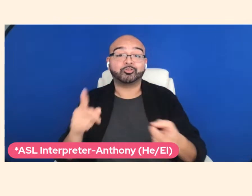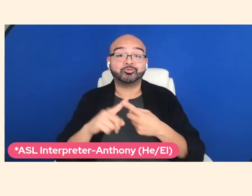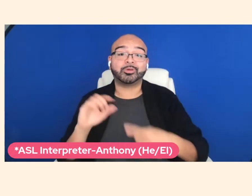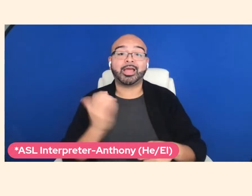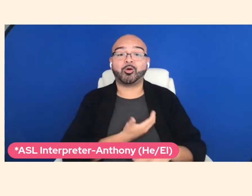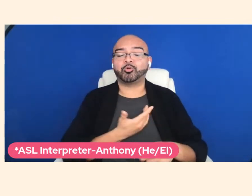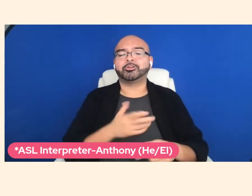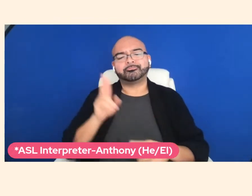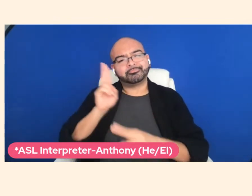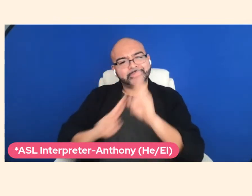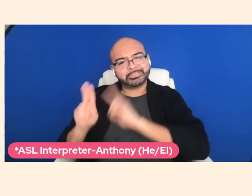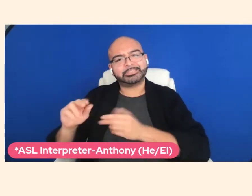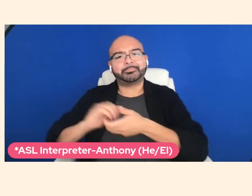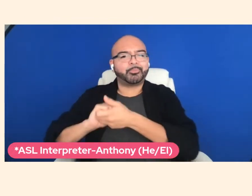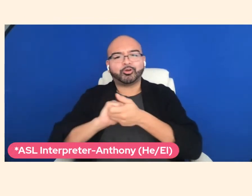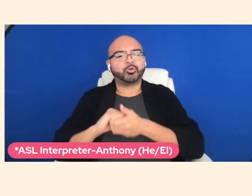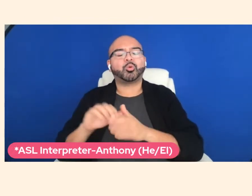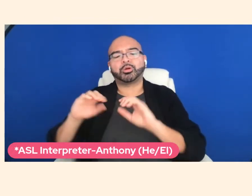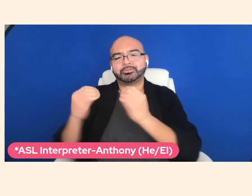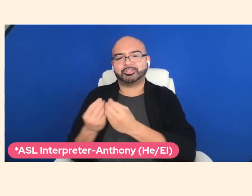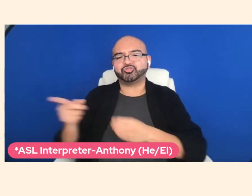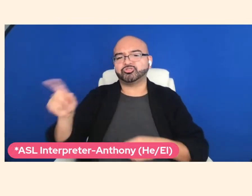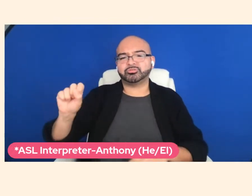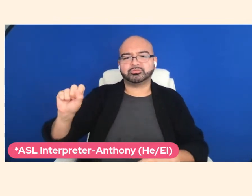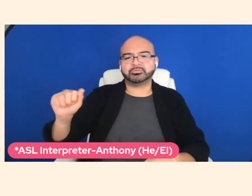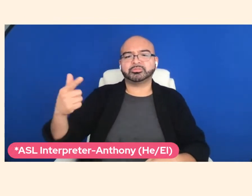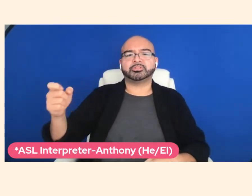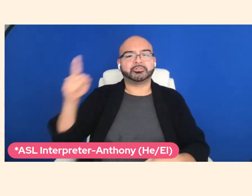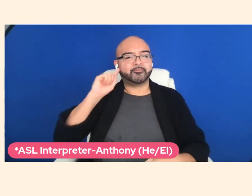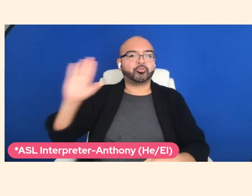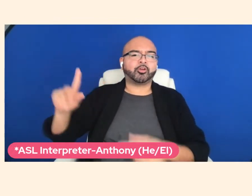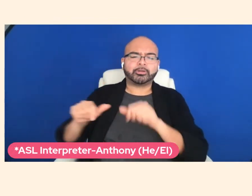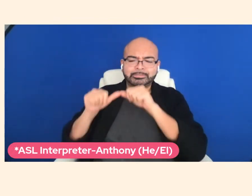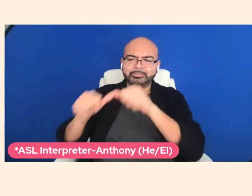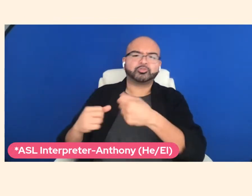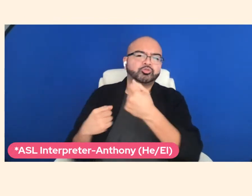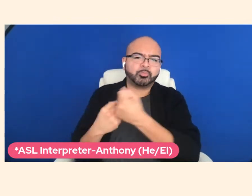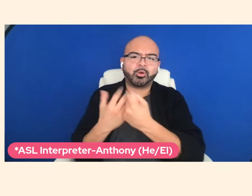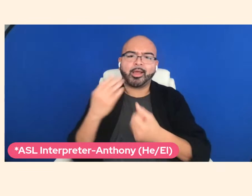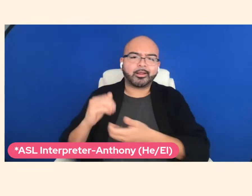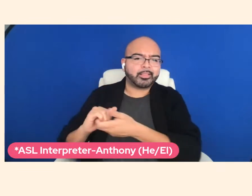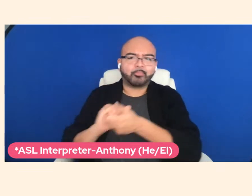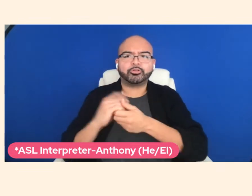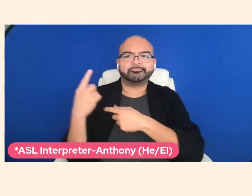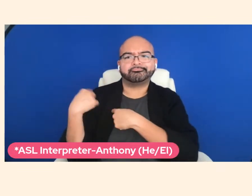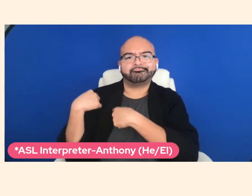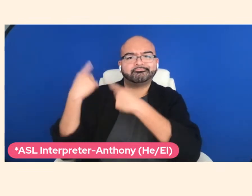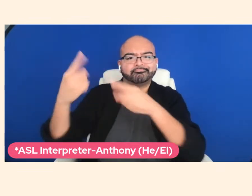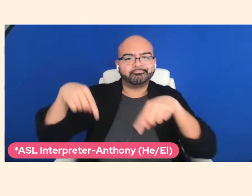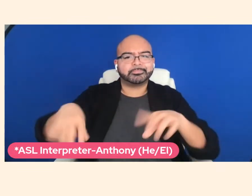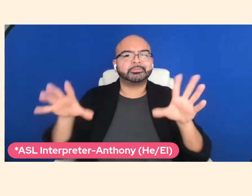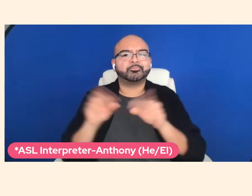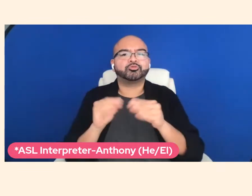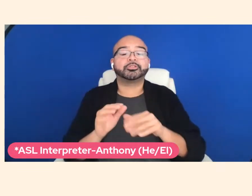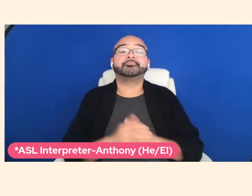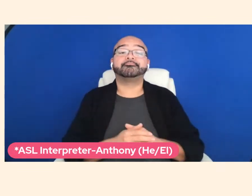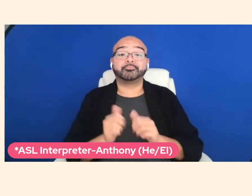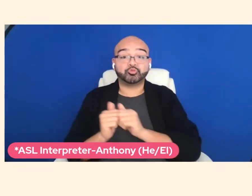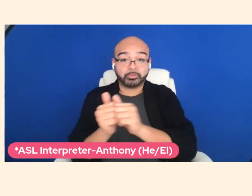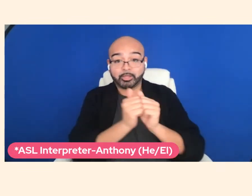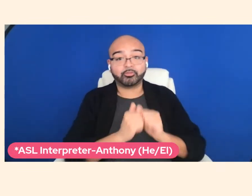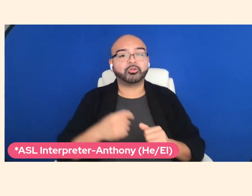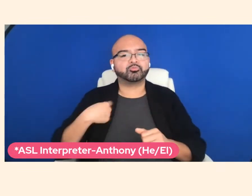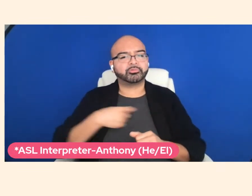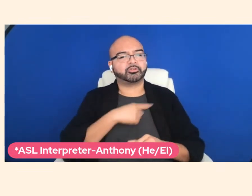partner organization, SAGE, for their consistent support and collaboration throughout the symposium. Together, we are